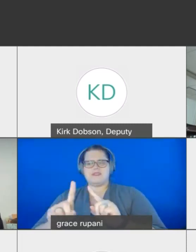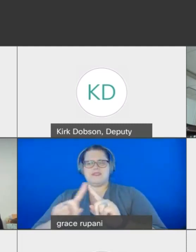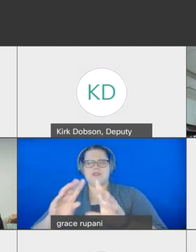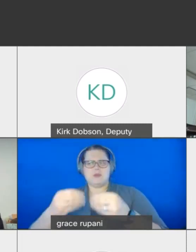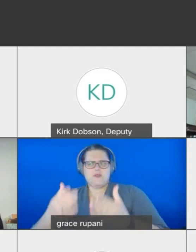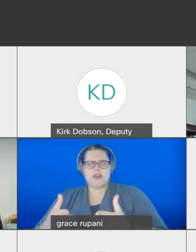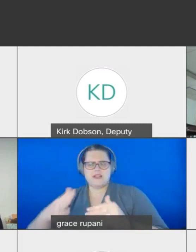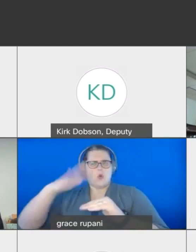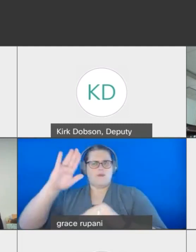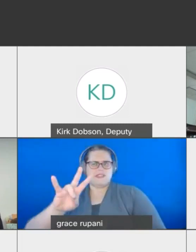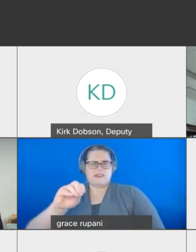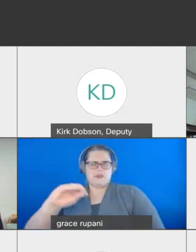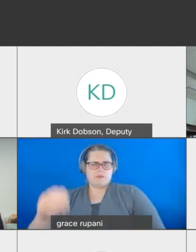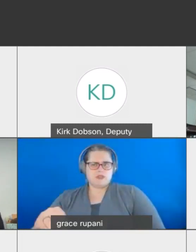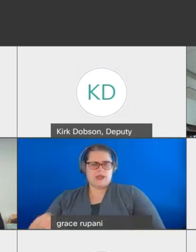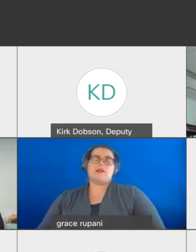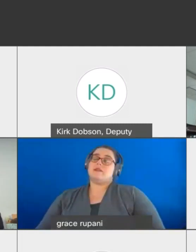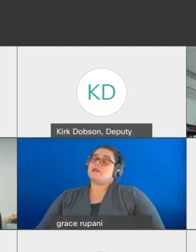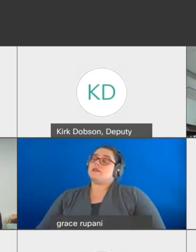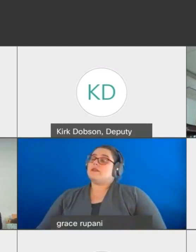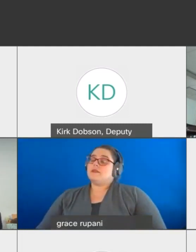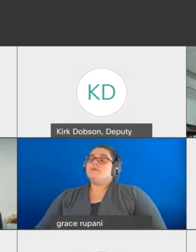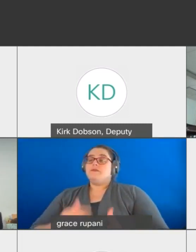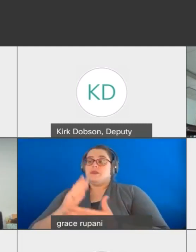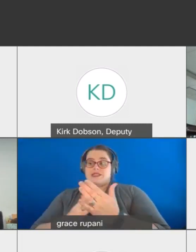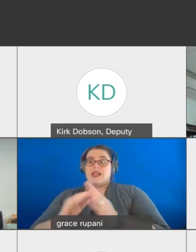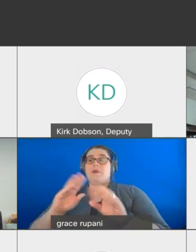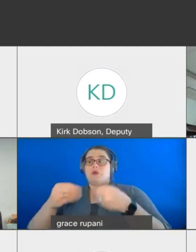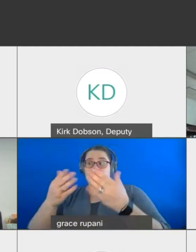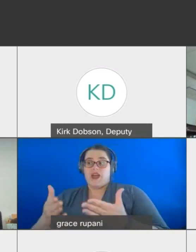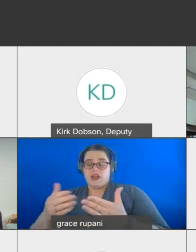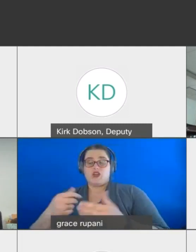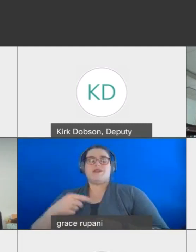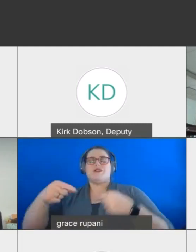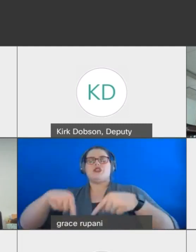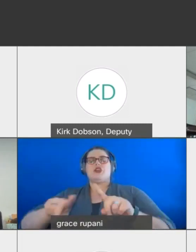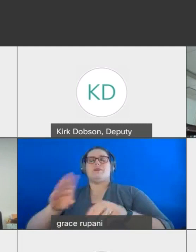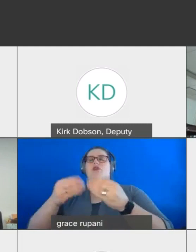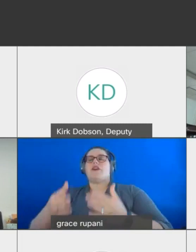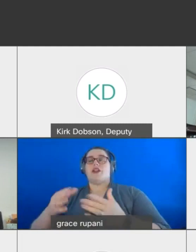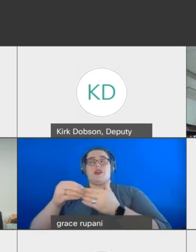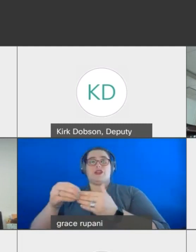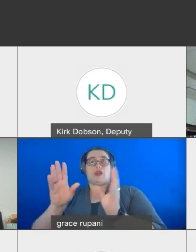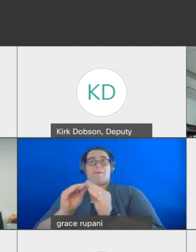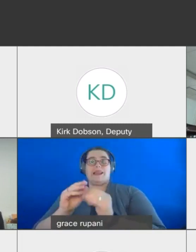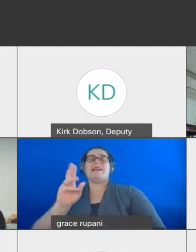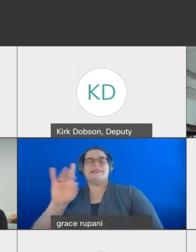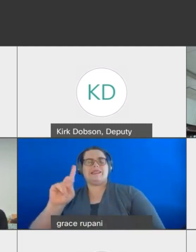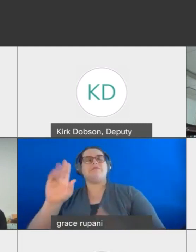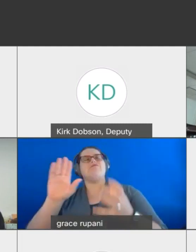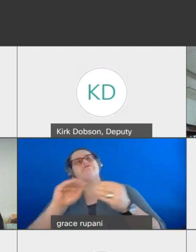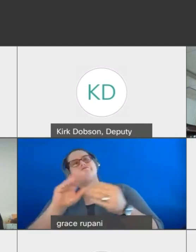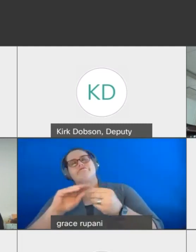and we did in fact have some of our providers at a provider leadership meeting share with other providers about their success